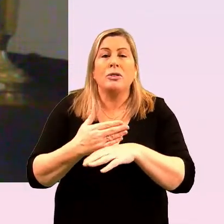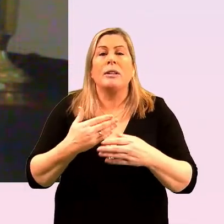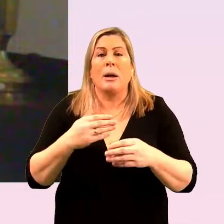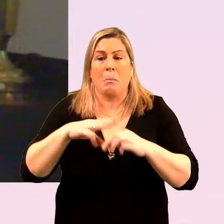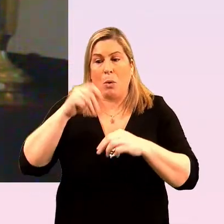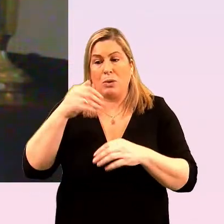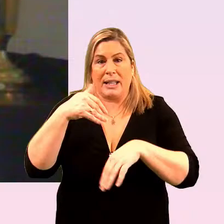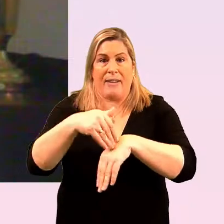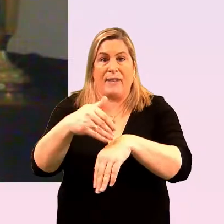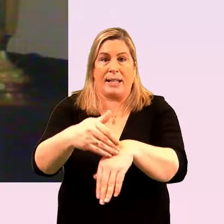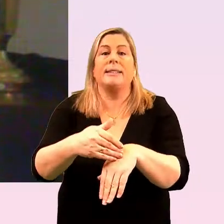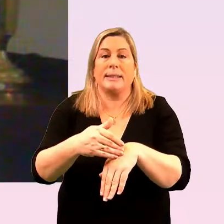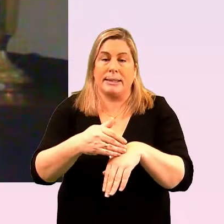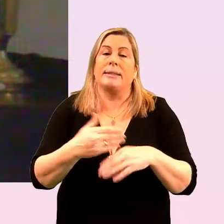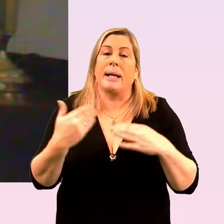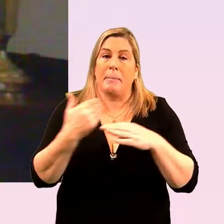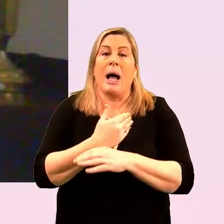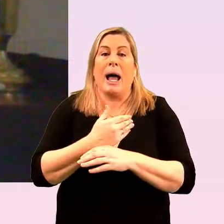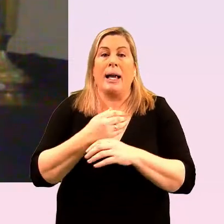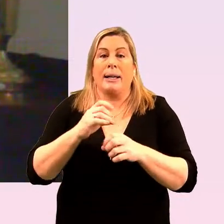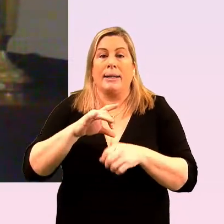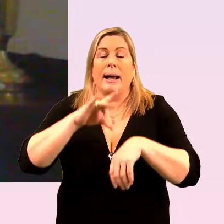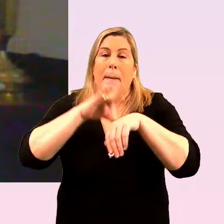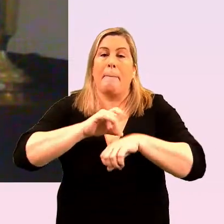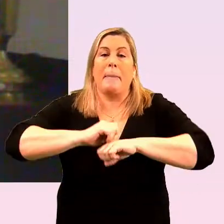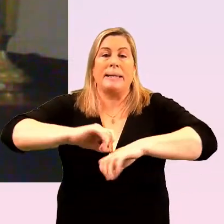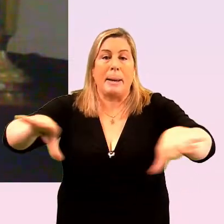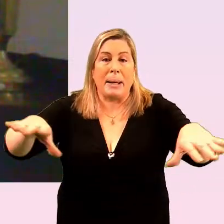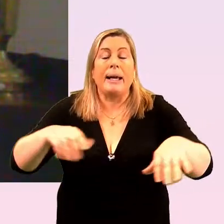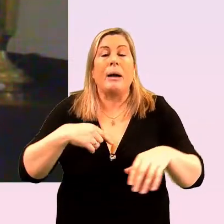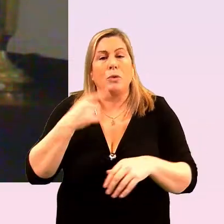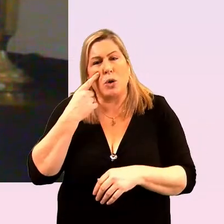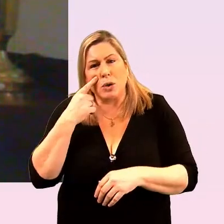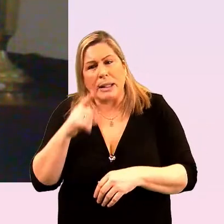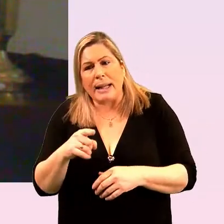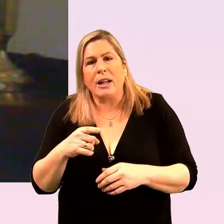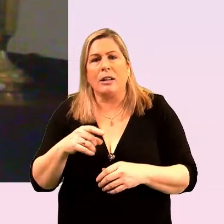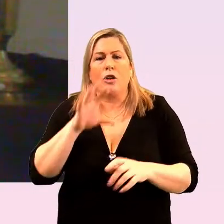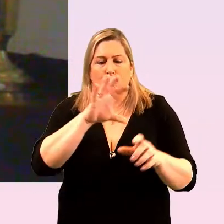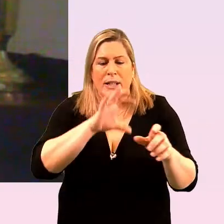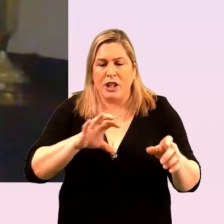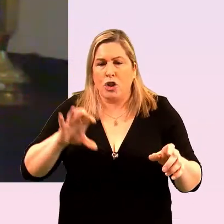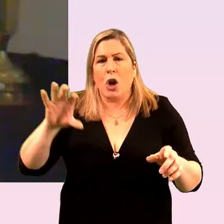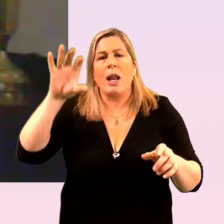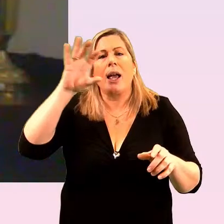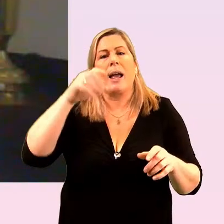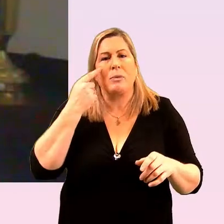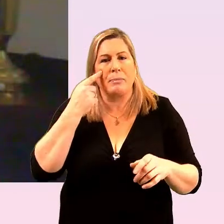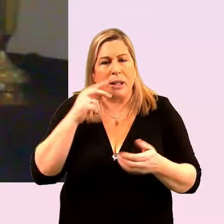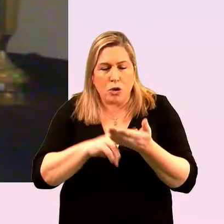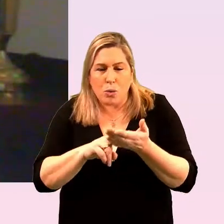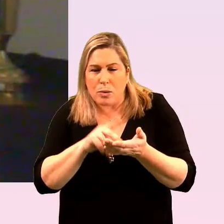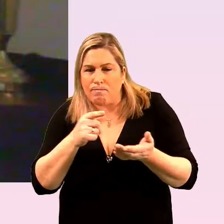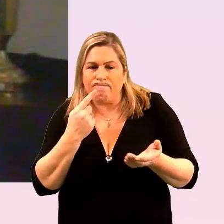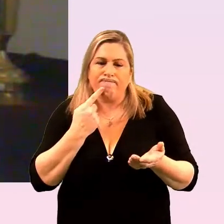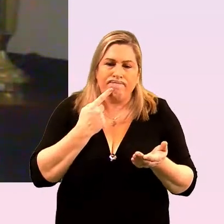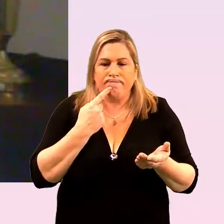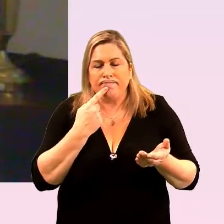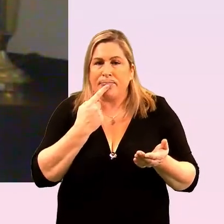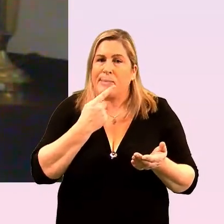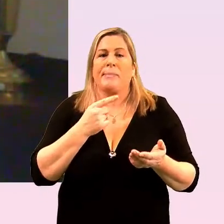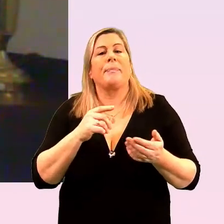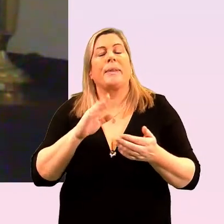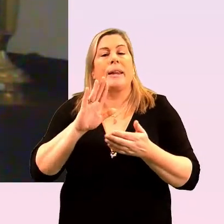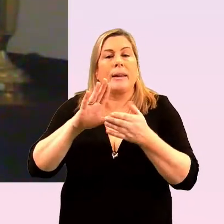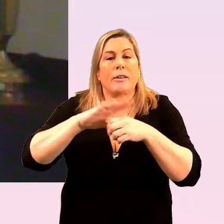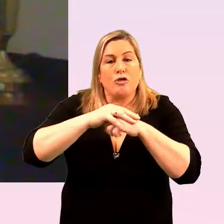affected potentially by the pandemic, and we looked at that on a regional basis, and we've been using that to kind of shape how we